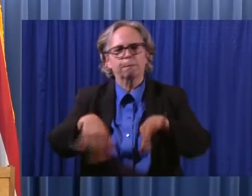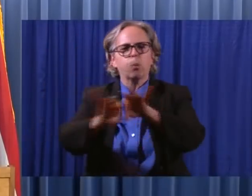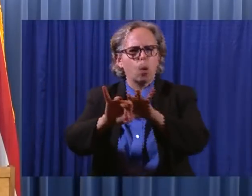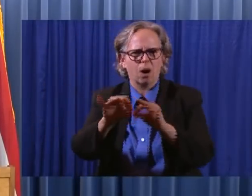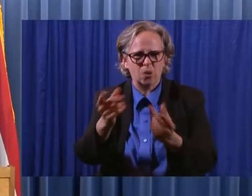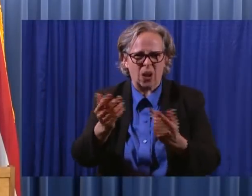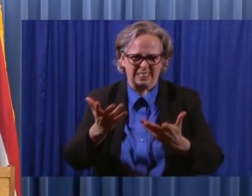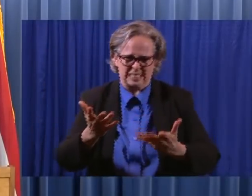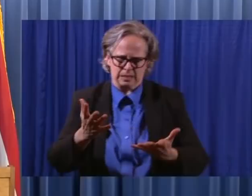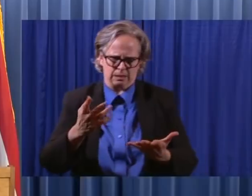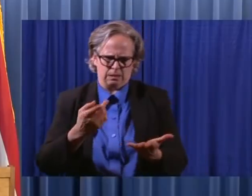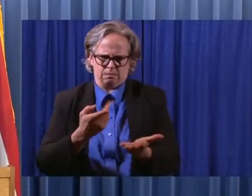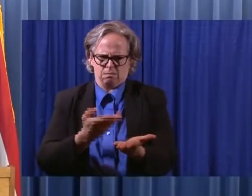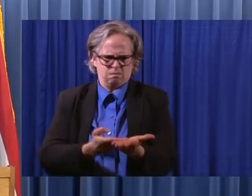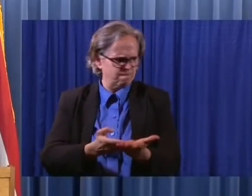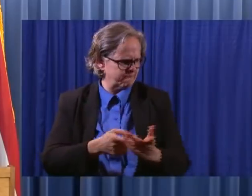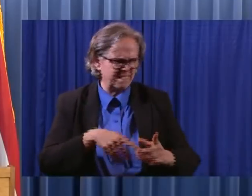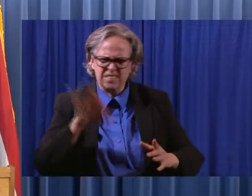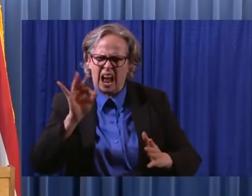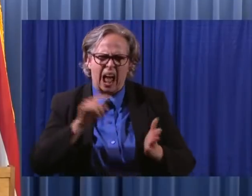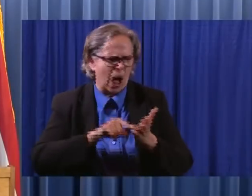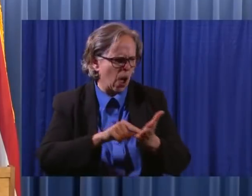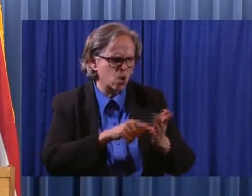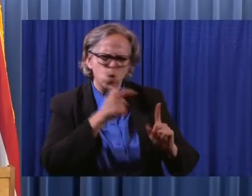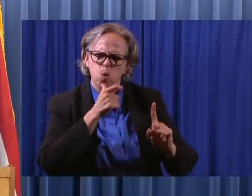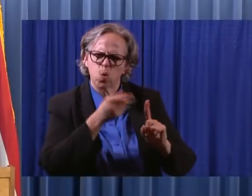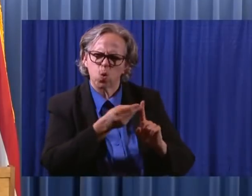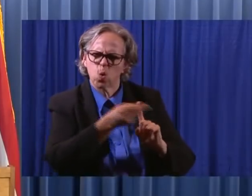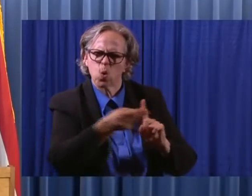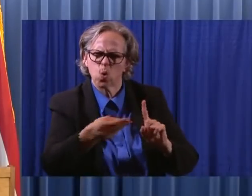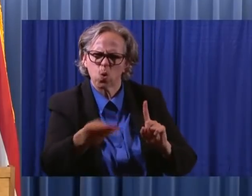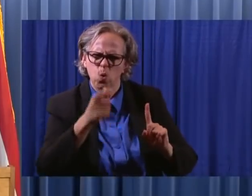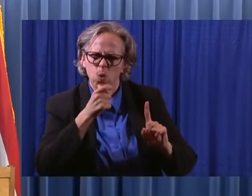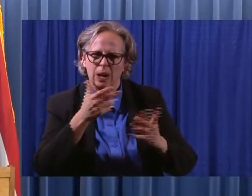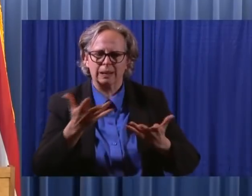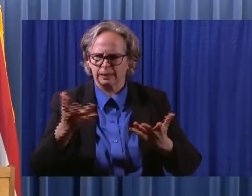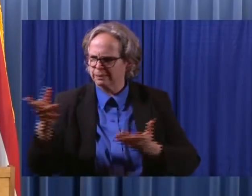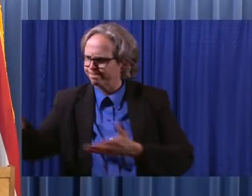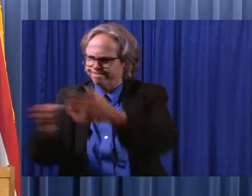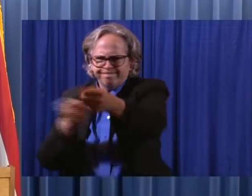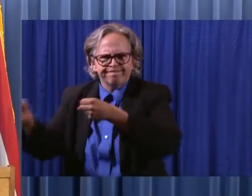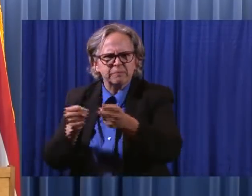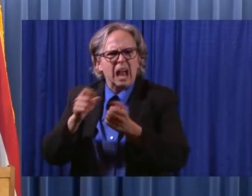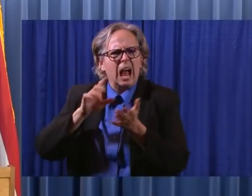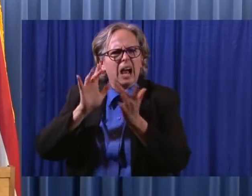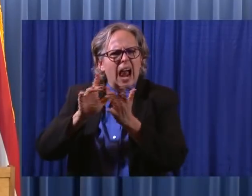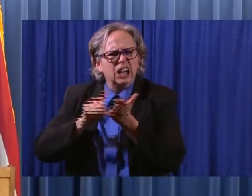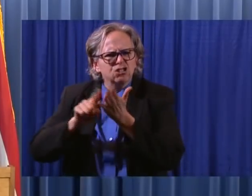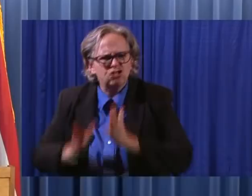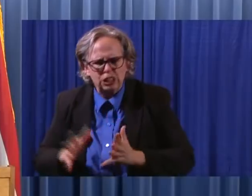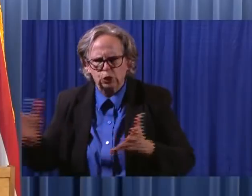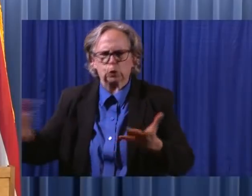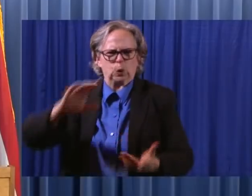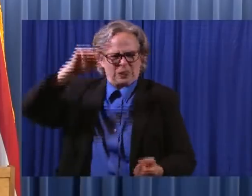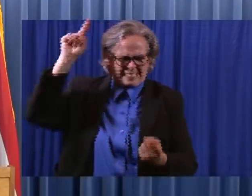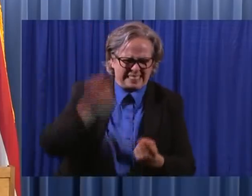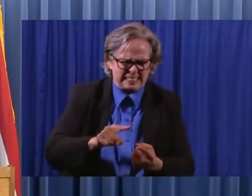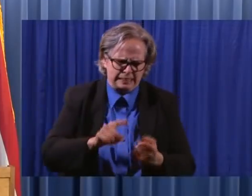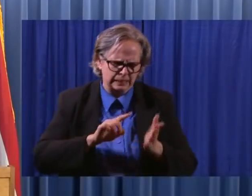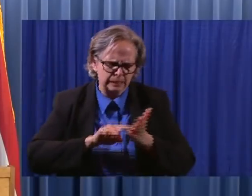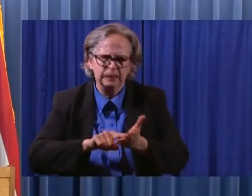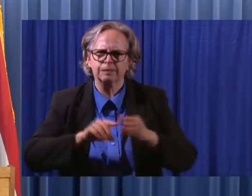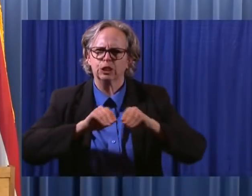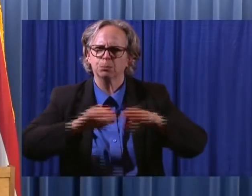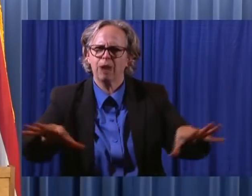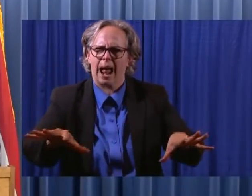they're isolated, making sure we're contacting anybody else that we can mitigate and prevent the further spread of this virus in our